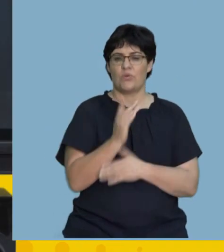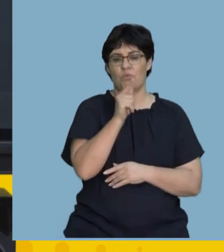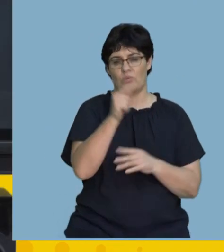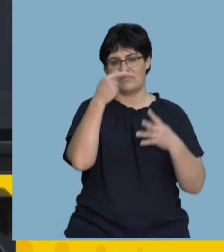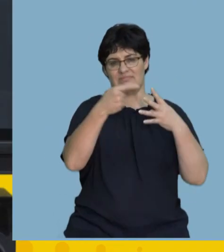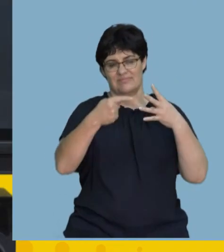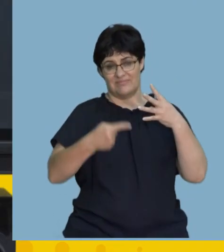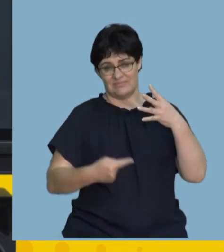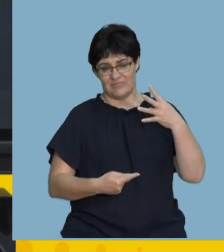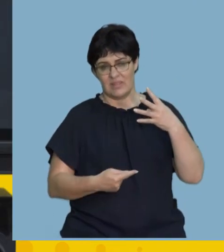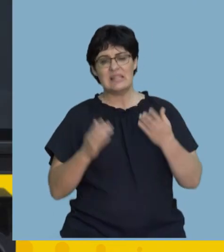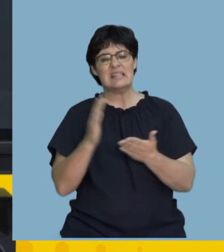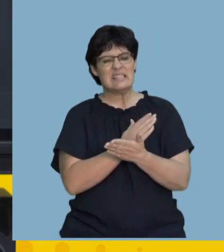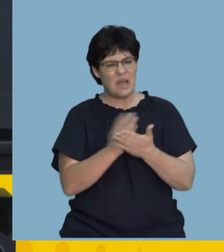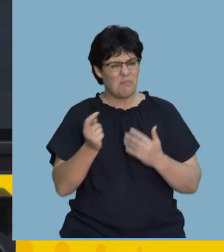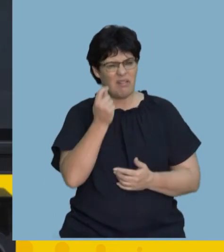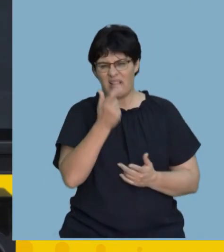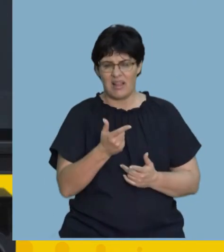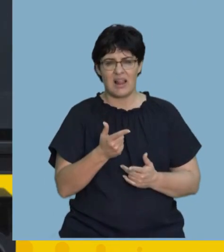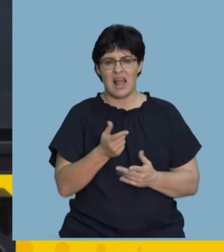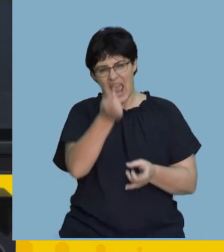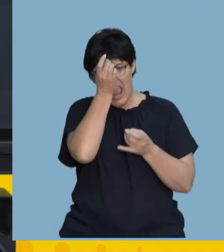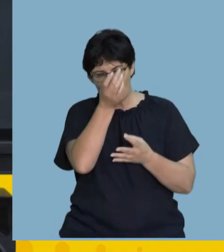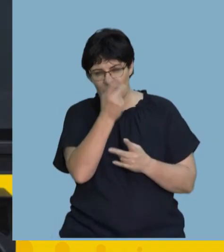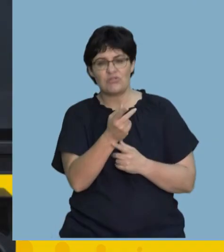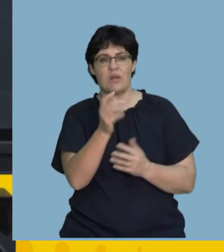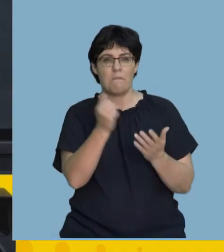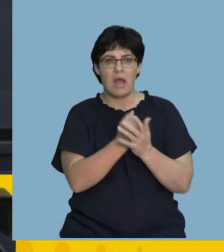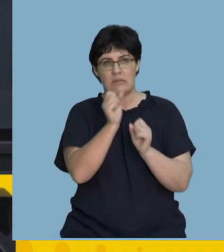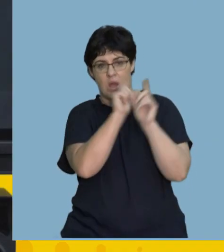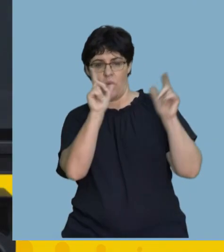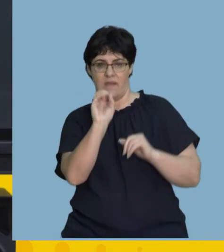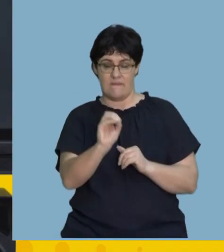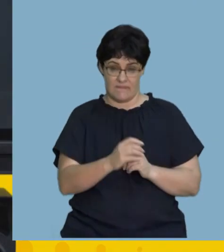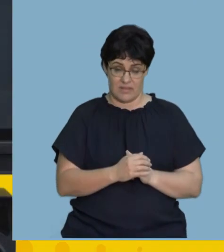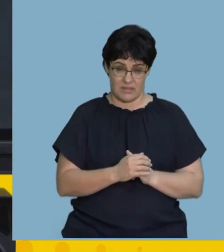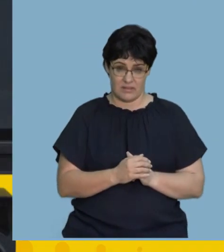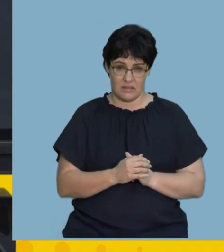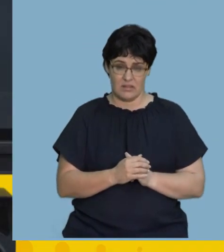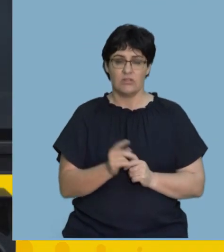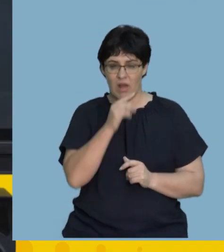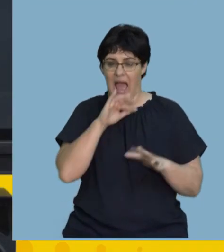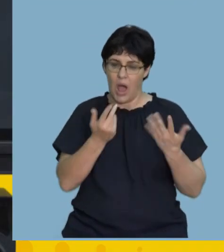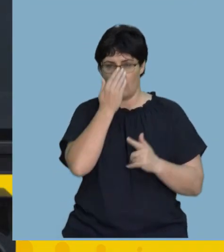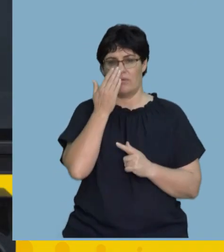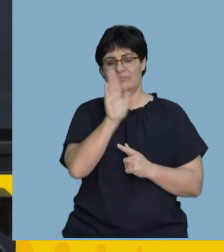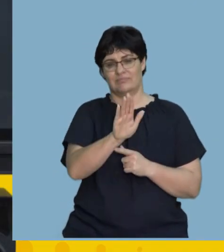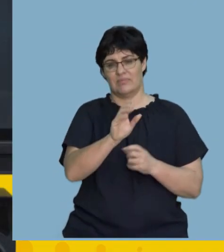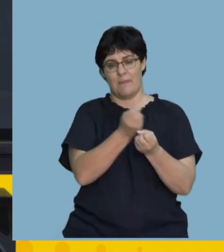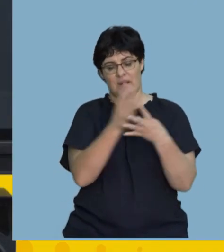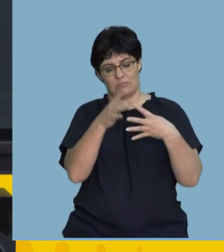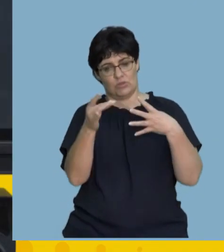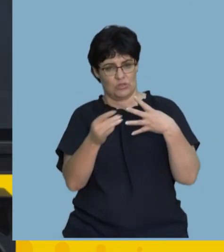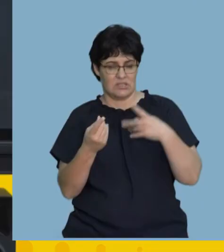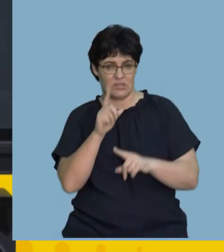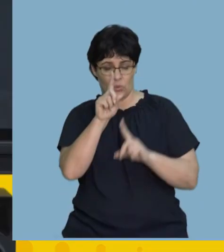those steps. So these are some of the little, tips that you need to be mindful of as you approach your multiple choice